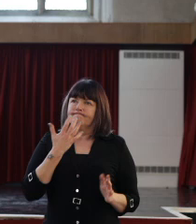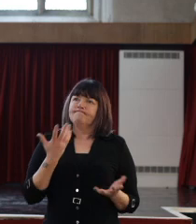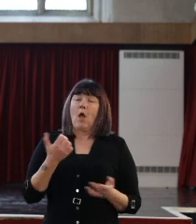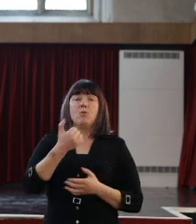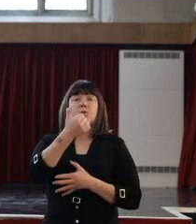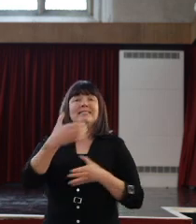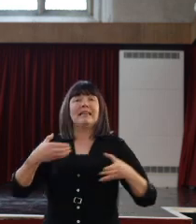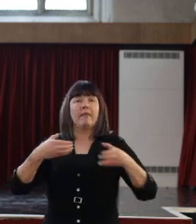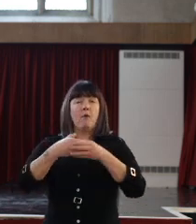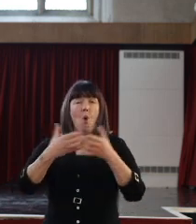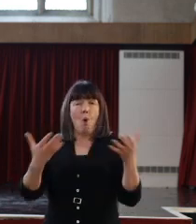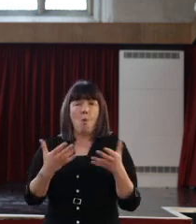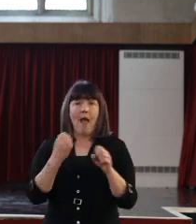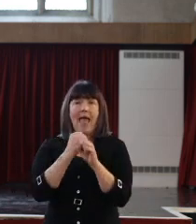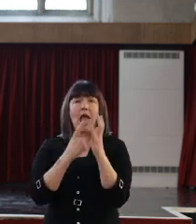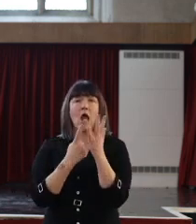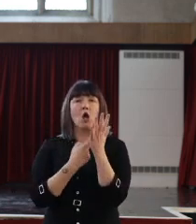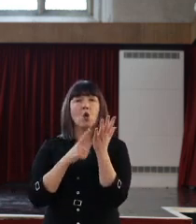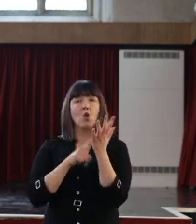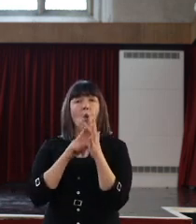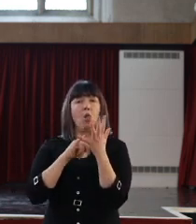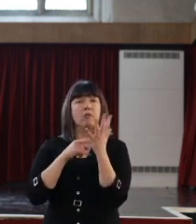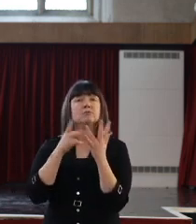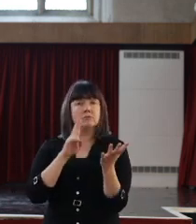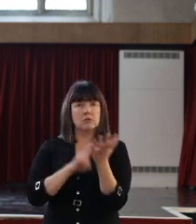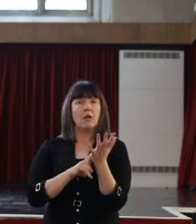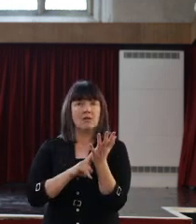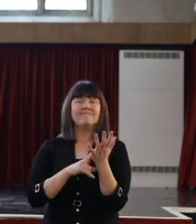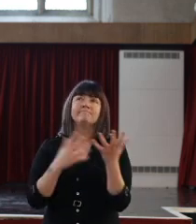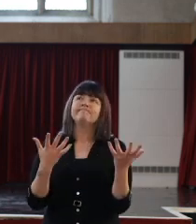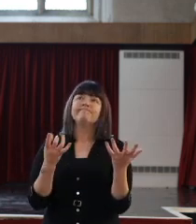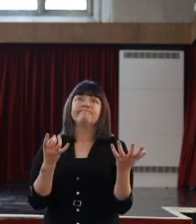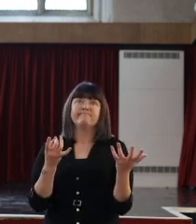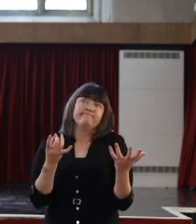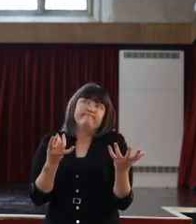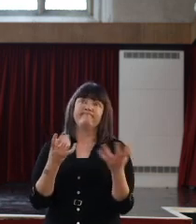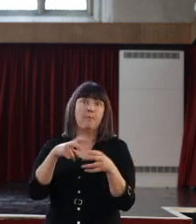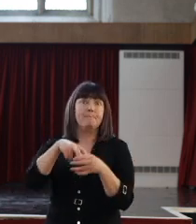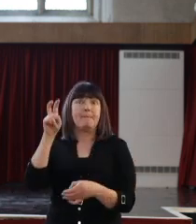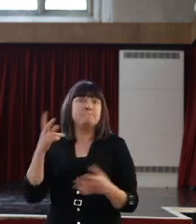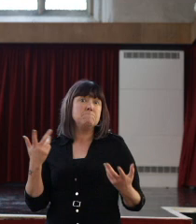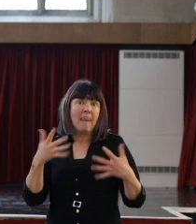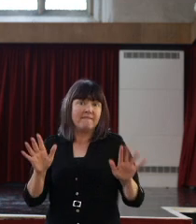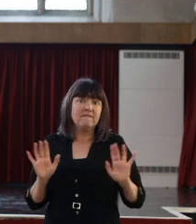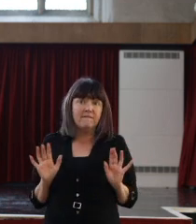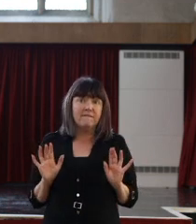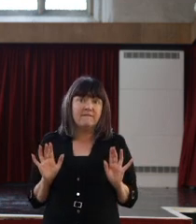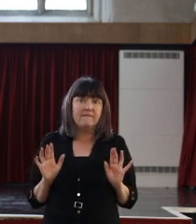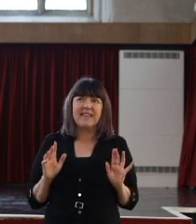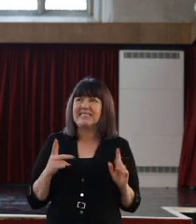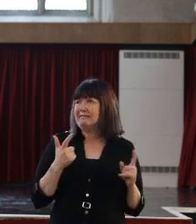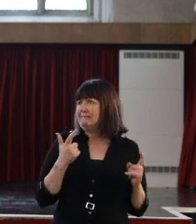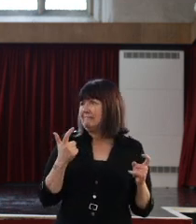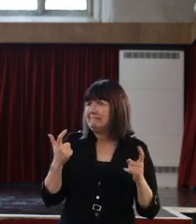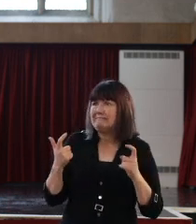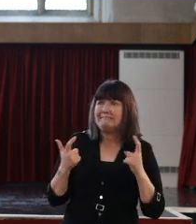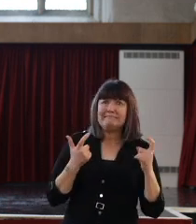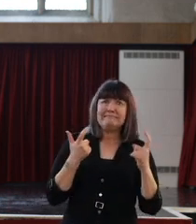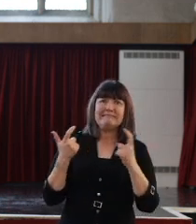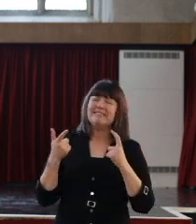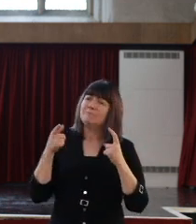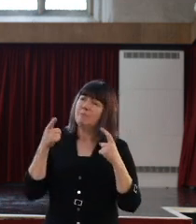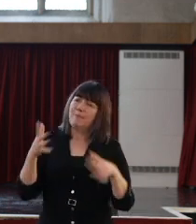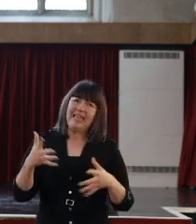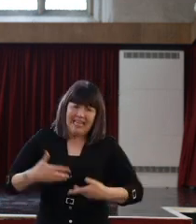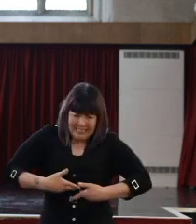3 months of my A-level English course. And at 17, I really thought that the little cultural light I'd been nurturing